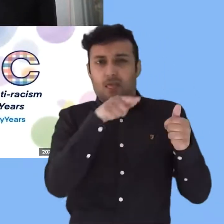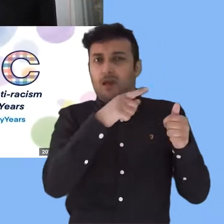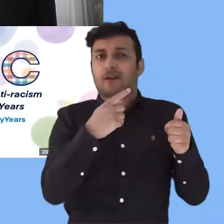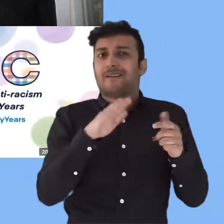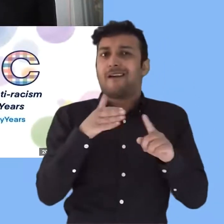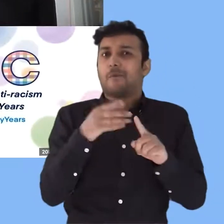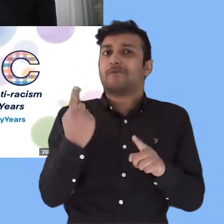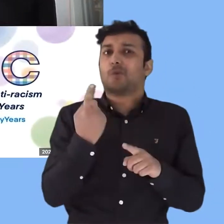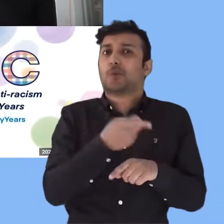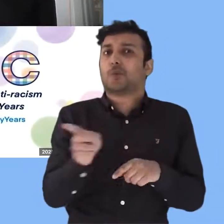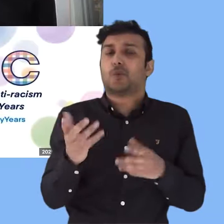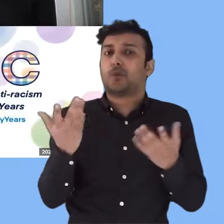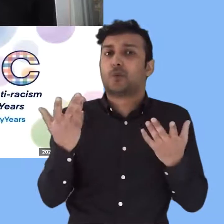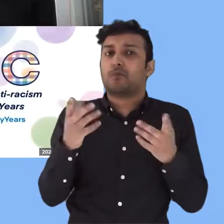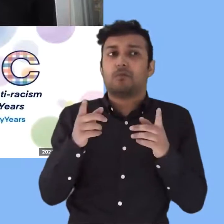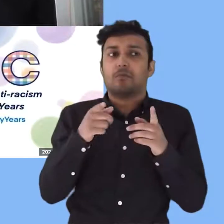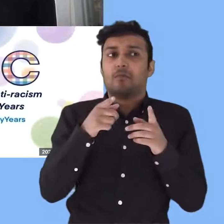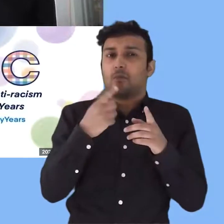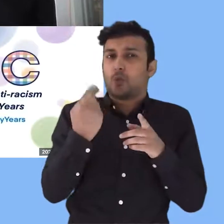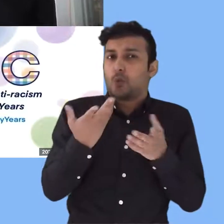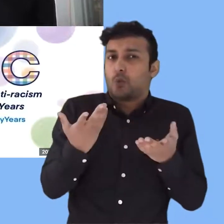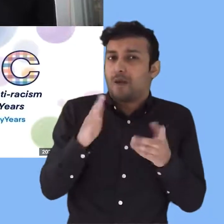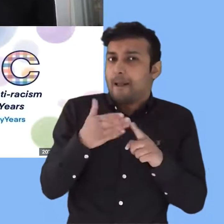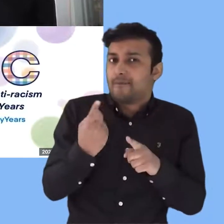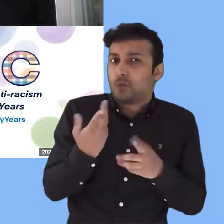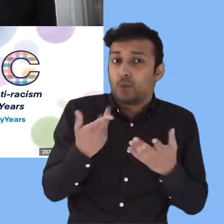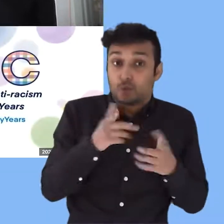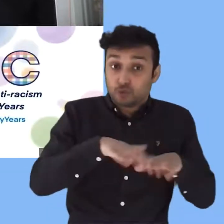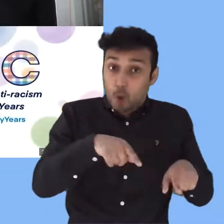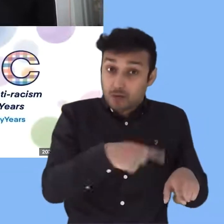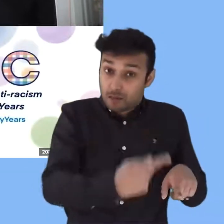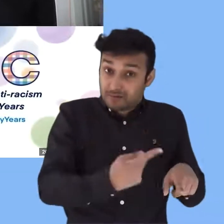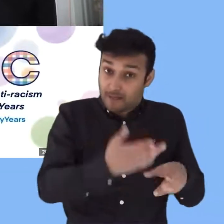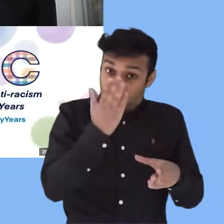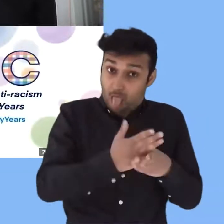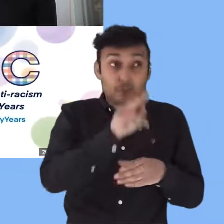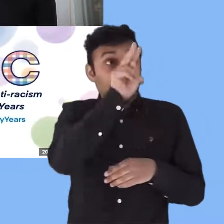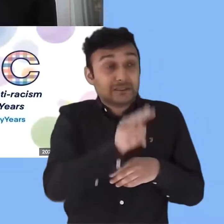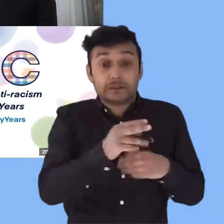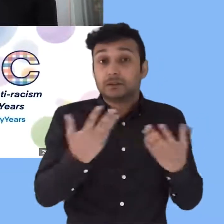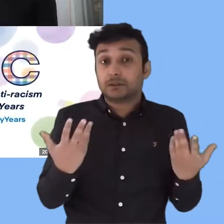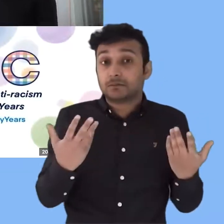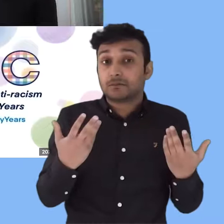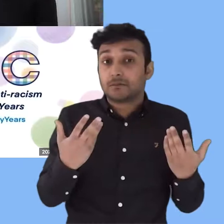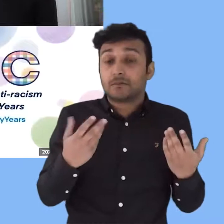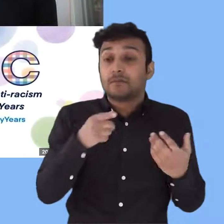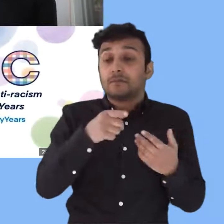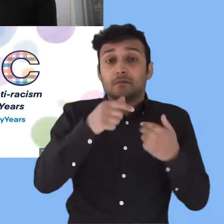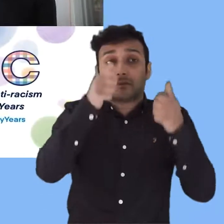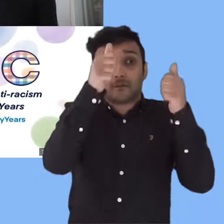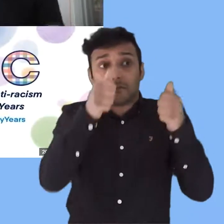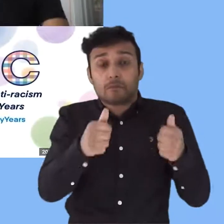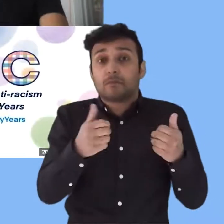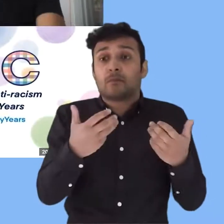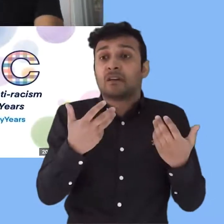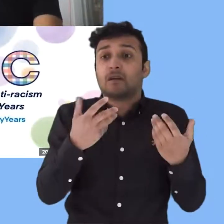it? Are they performative to say that, oh no, we've got an inclusive and multilingual nursery? Are the signs actually for